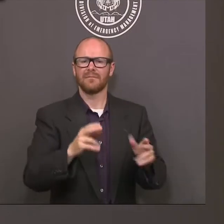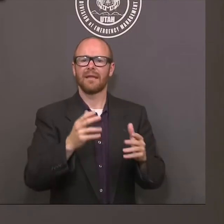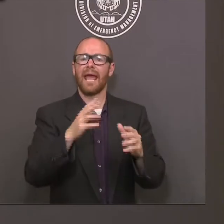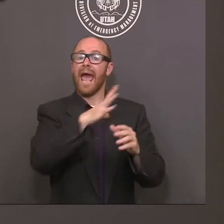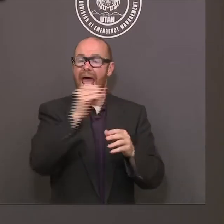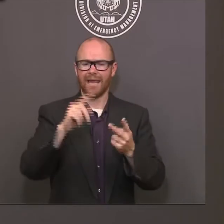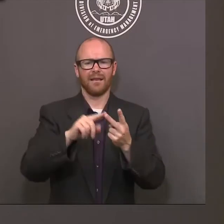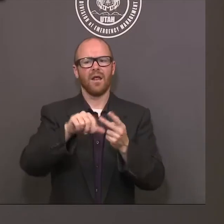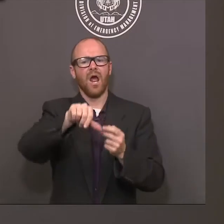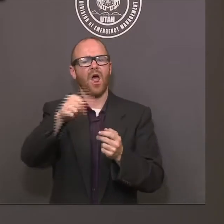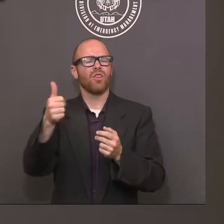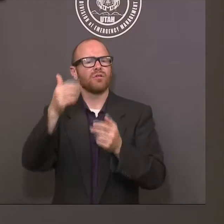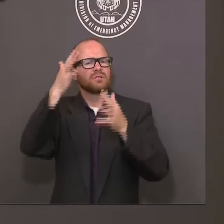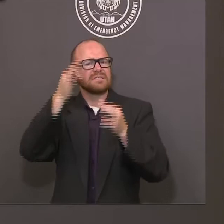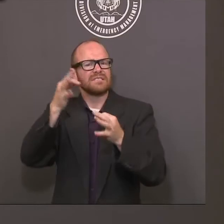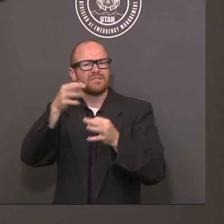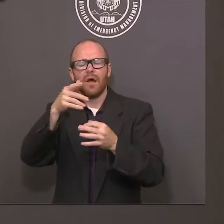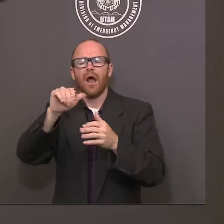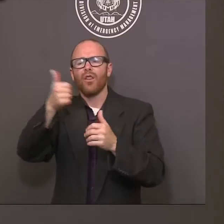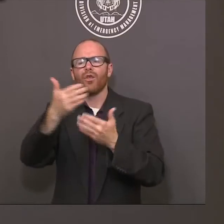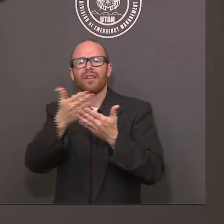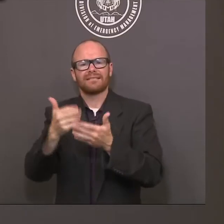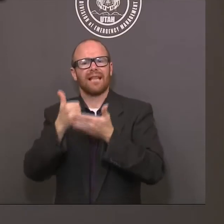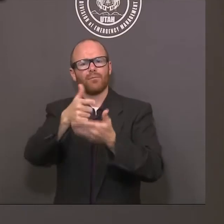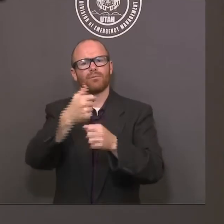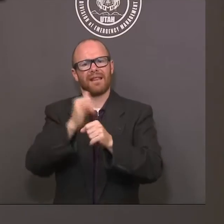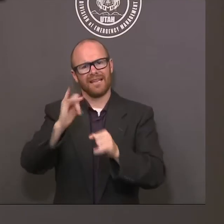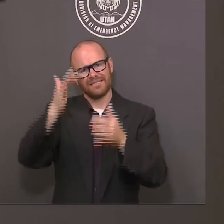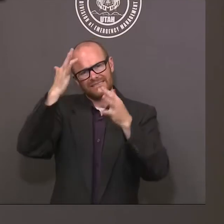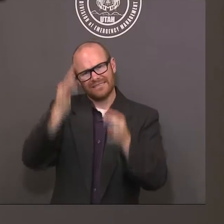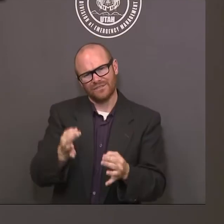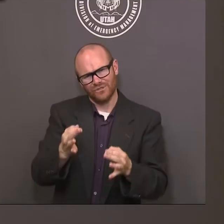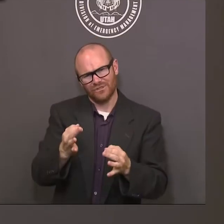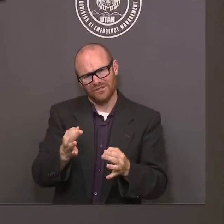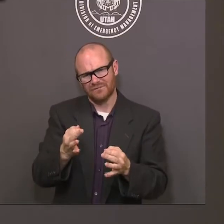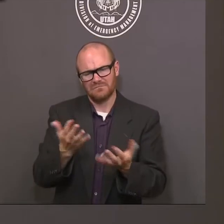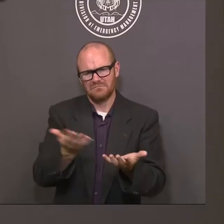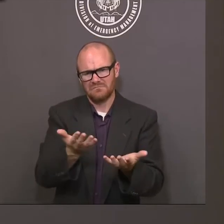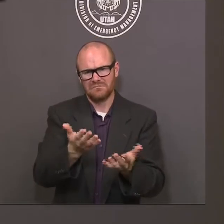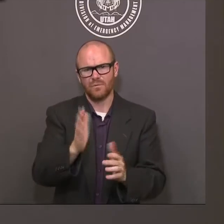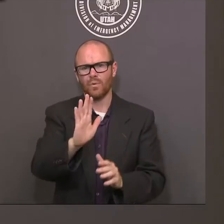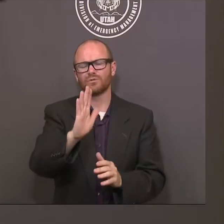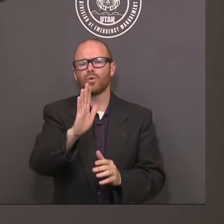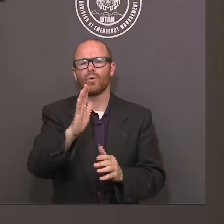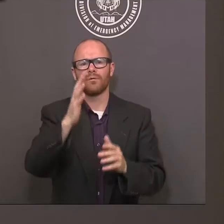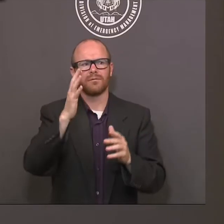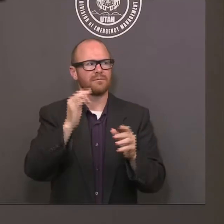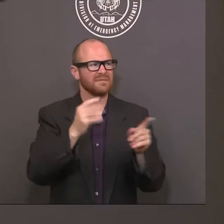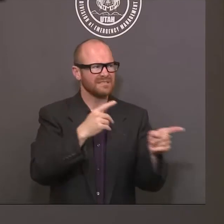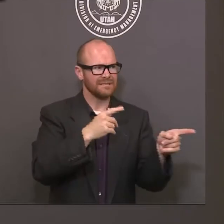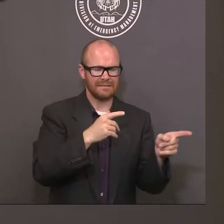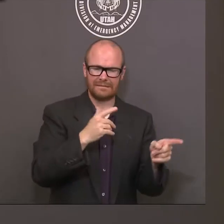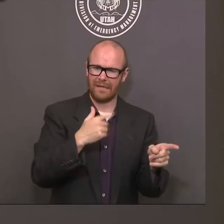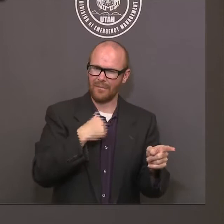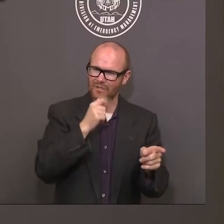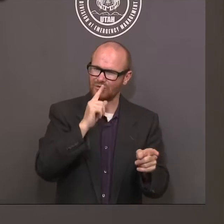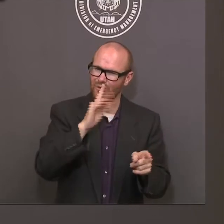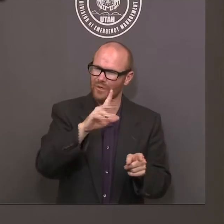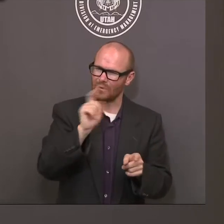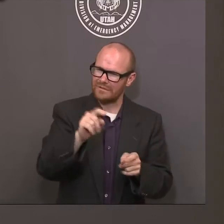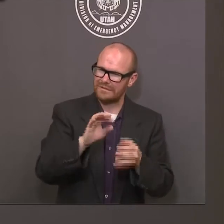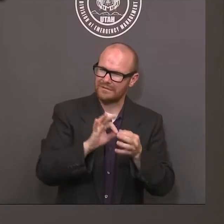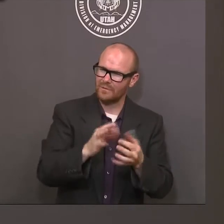reopening? And at what % does the capacity become a problem? I didn't quite get that. So what about